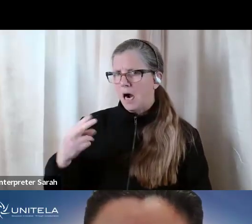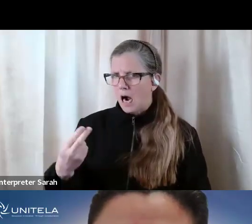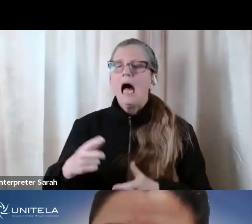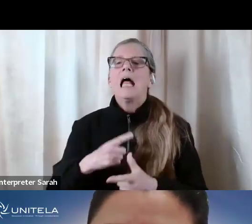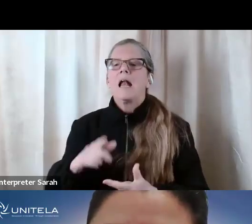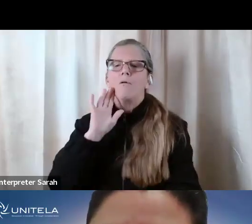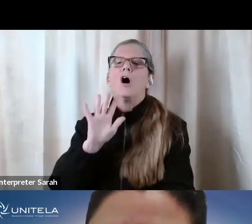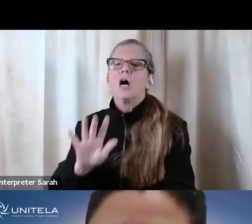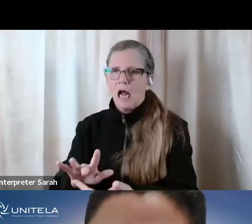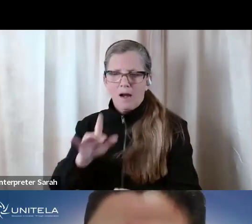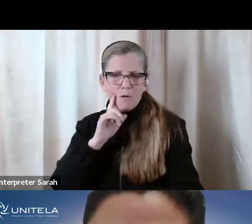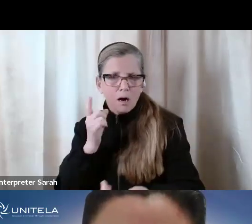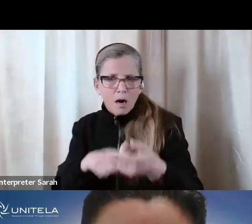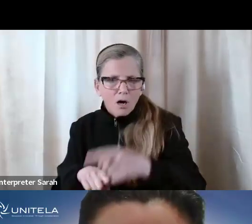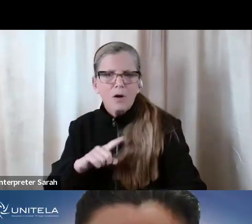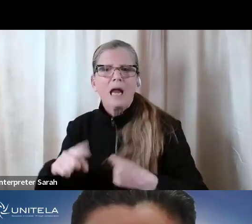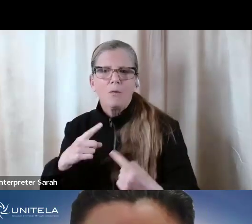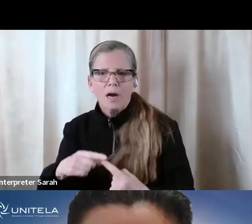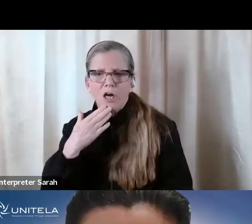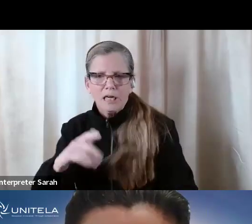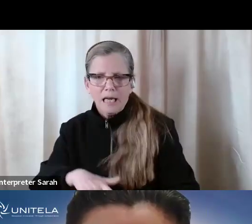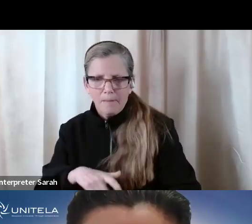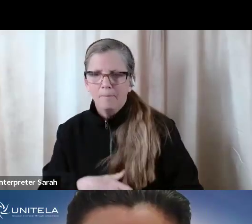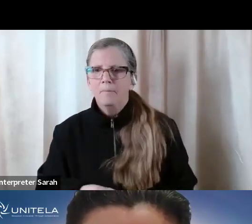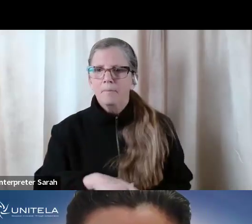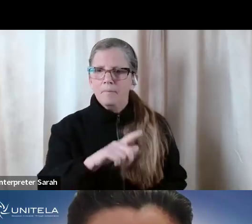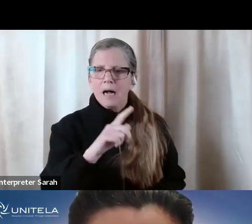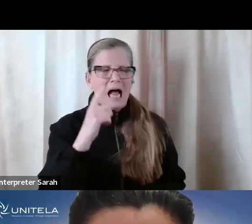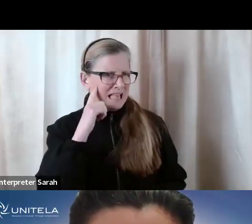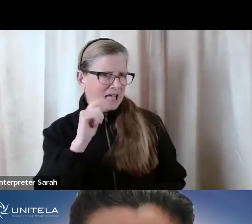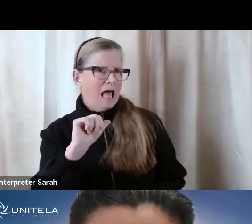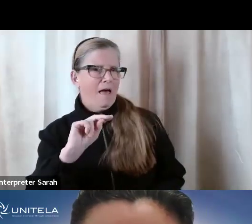up. Perfect. Thank you so much. I'm sure, I believe Anne has my email.